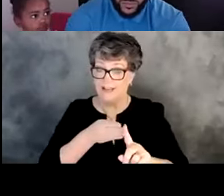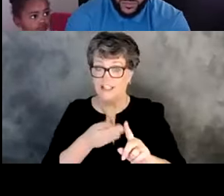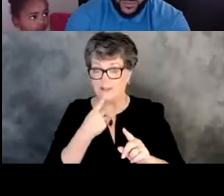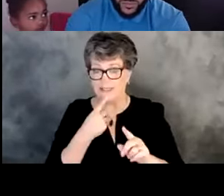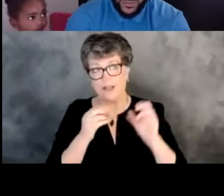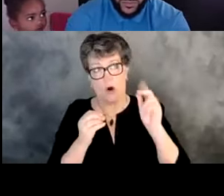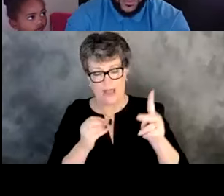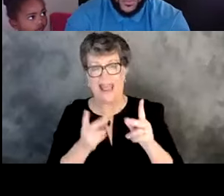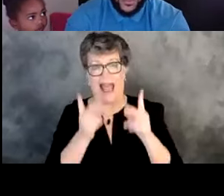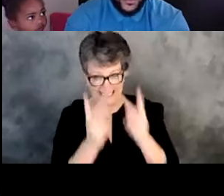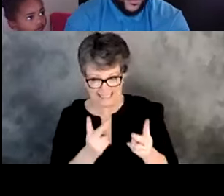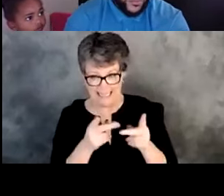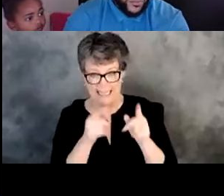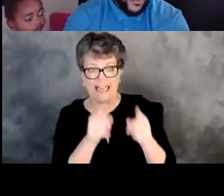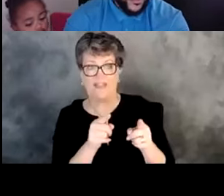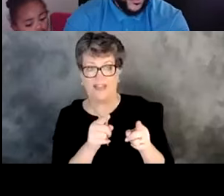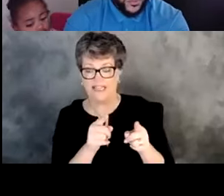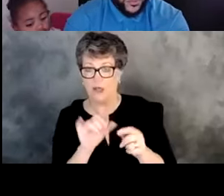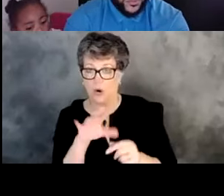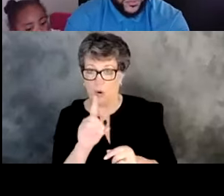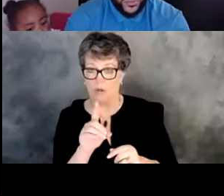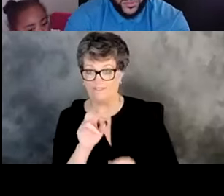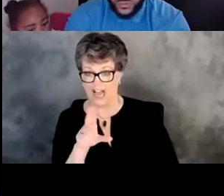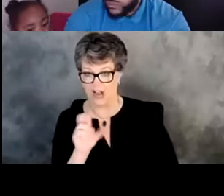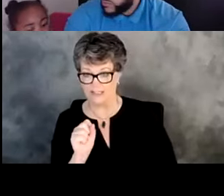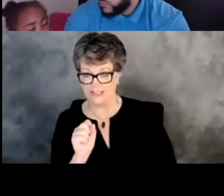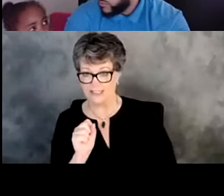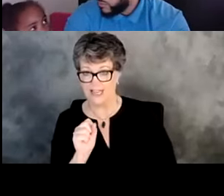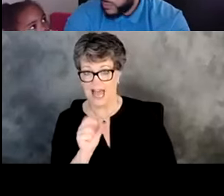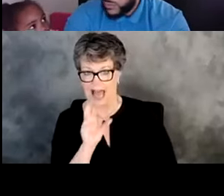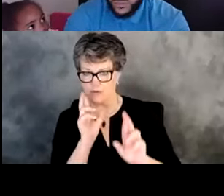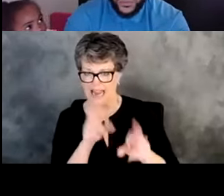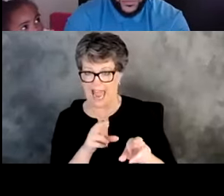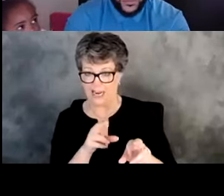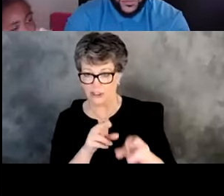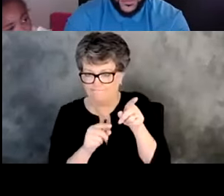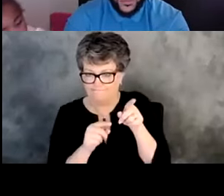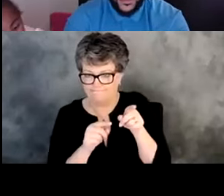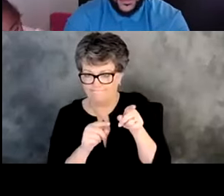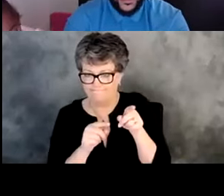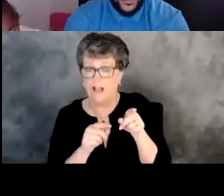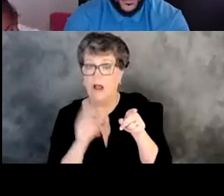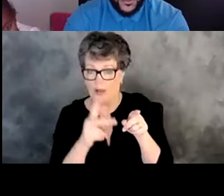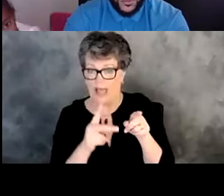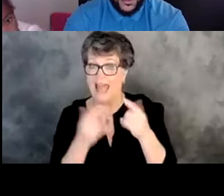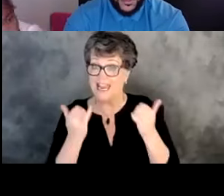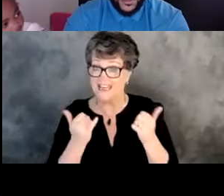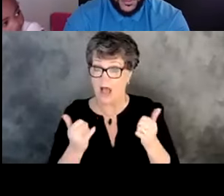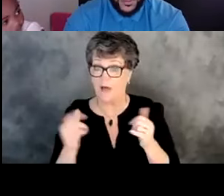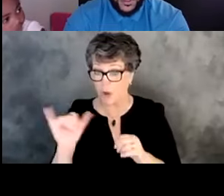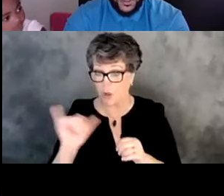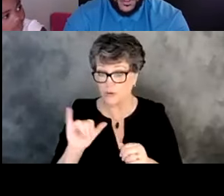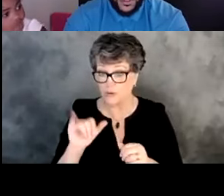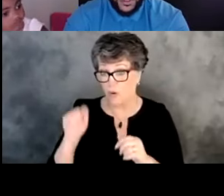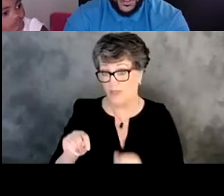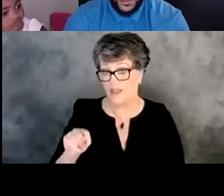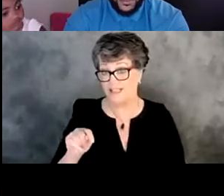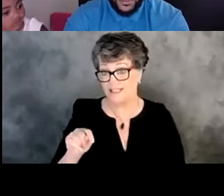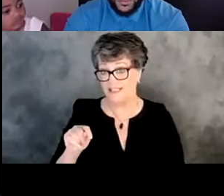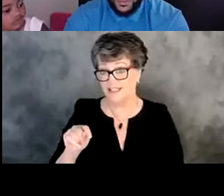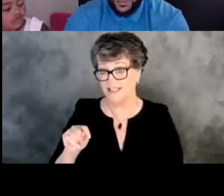I see this cold virus. I'm going to react to the cold virus. Okay, now there's also this code for